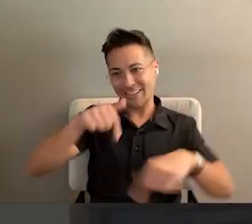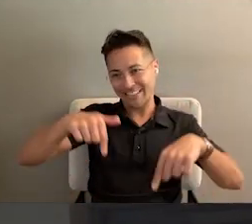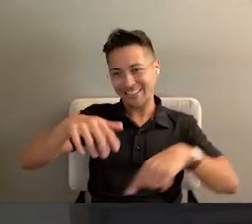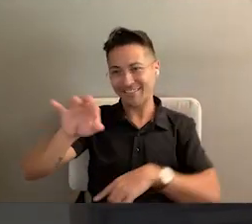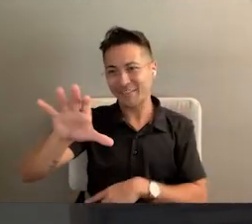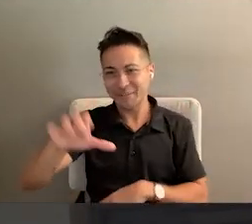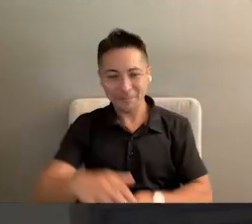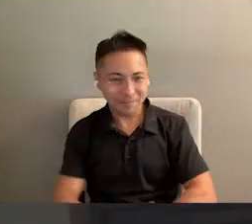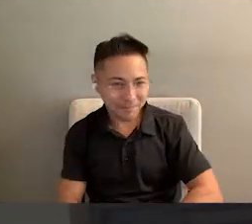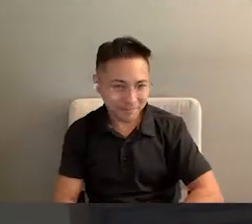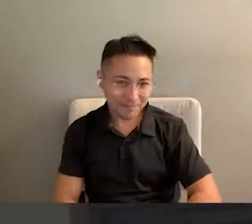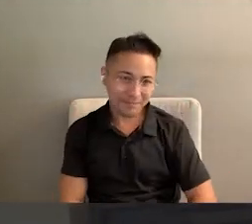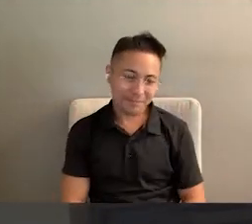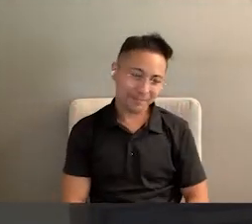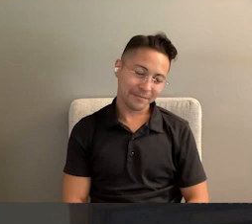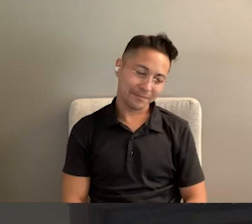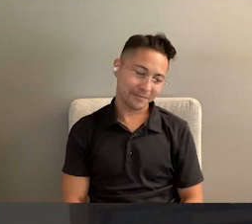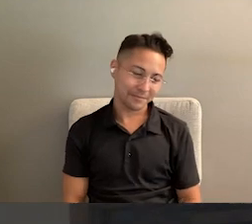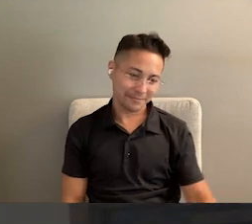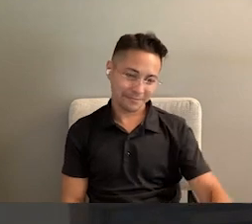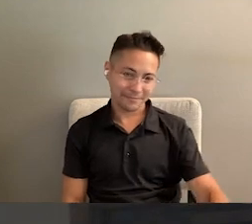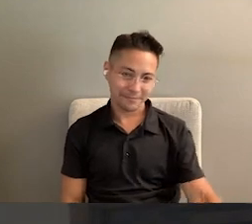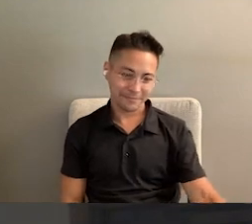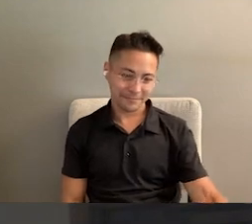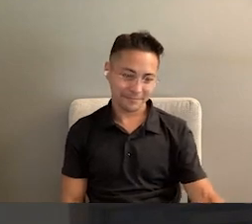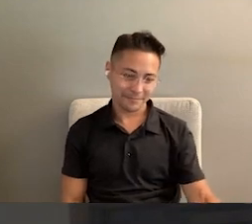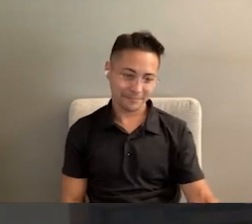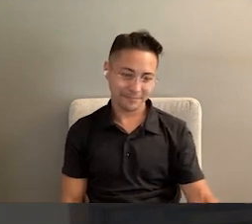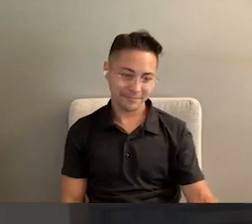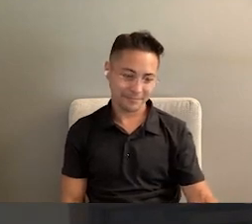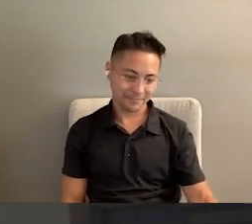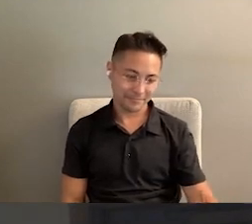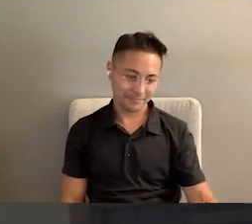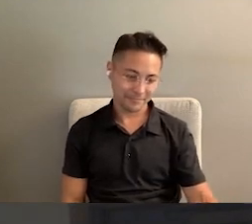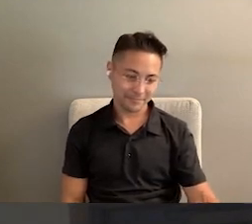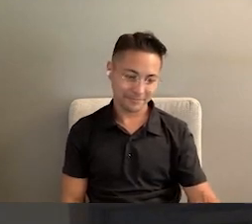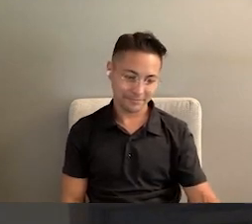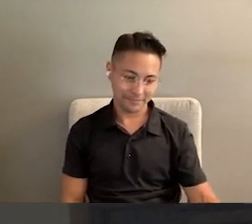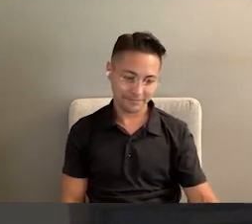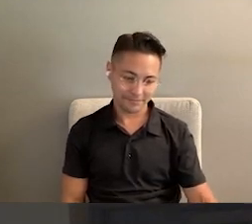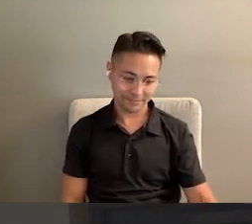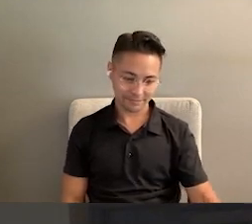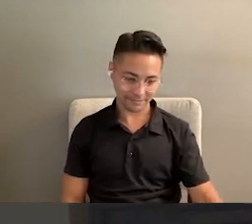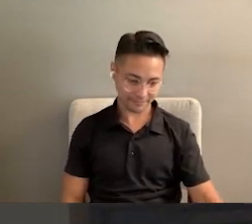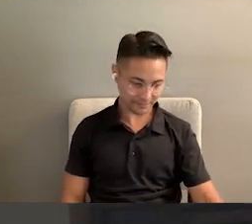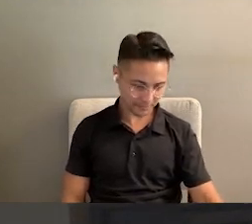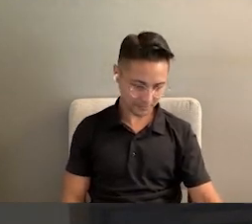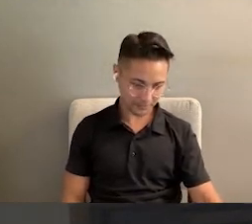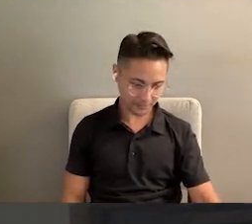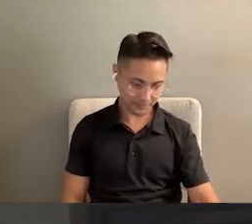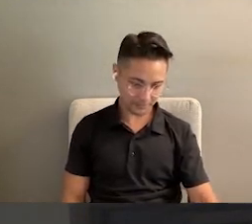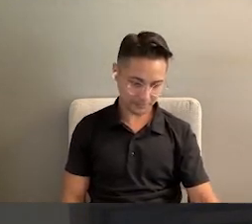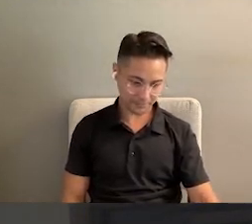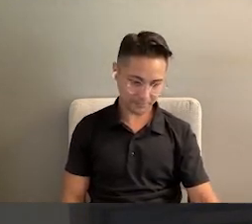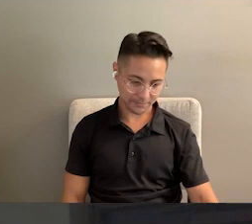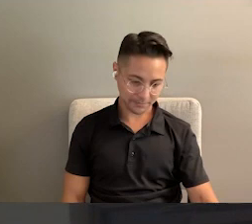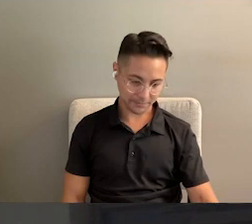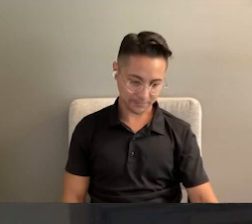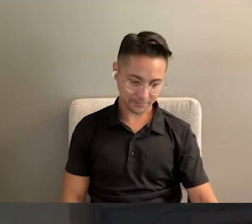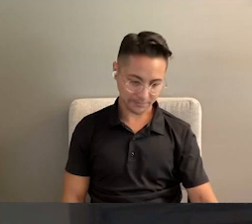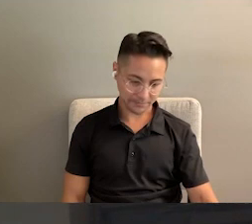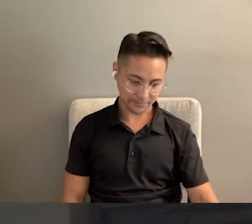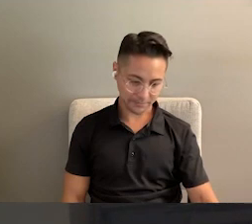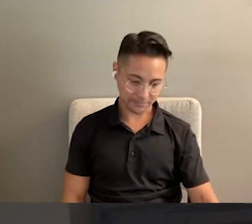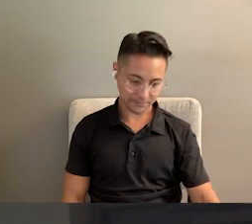see them face to face here. We don't always get to see them face to face. It's always fun. Mindy? Yes. Are the regional liaisons, are they supposed, when